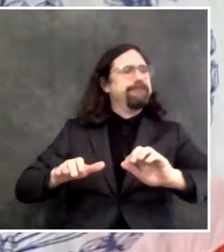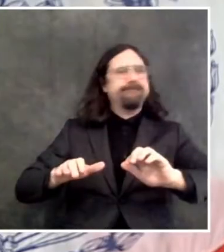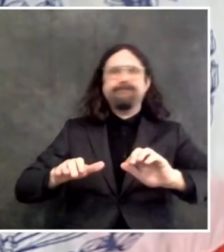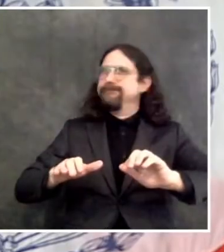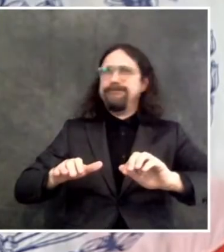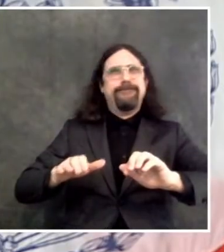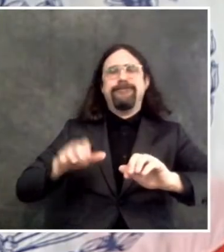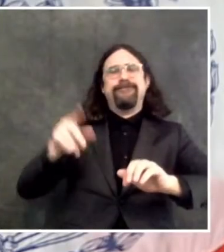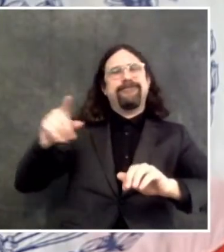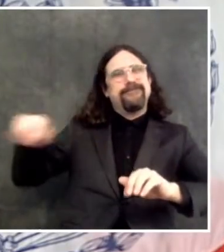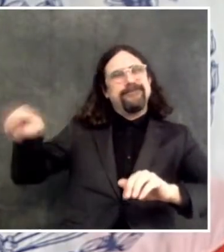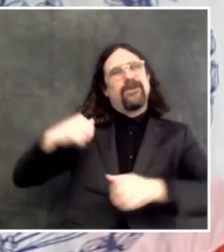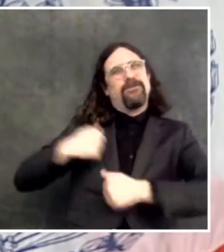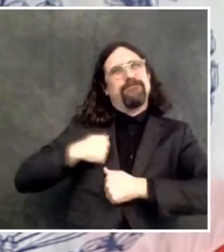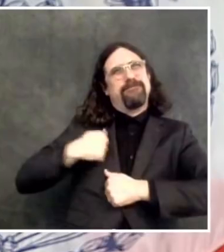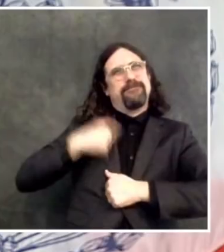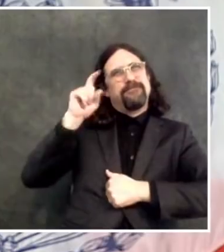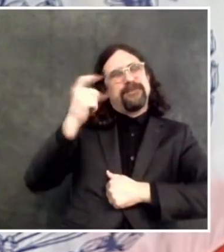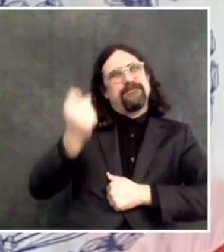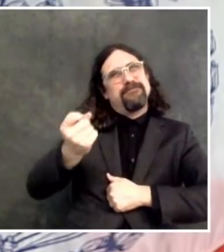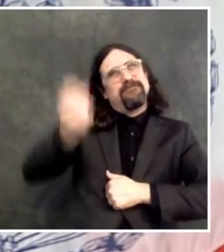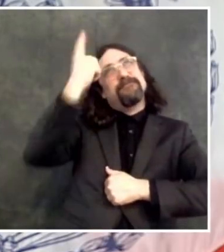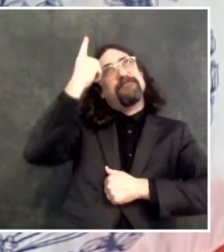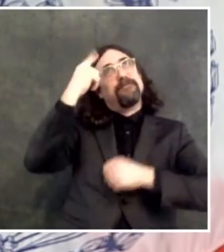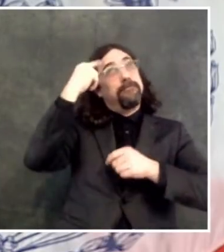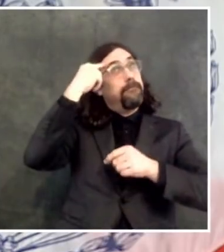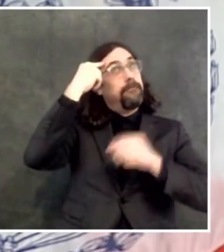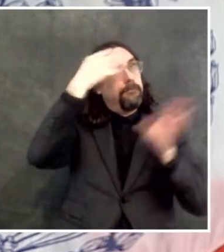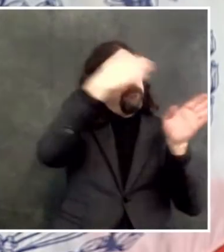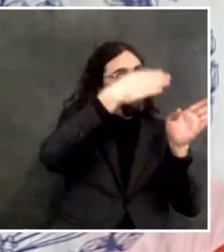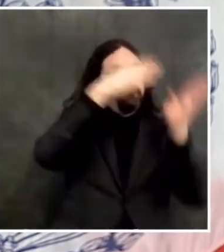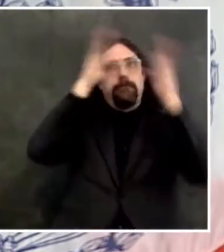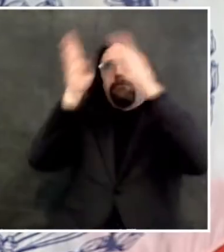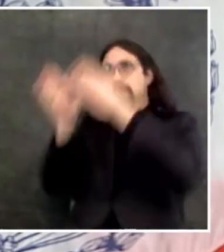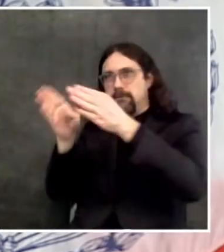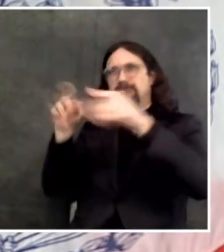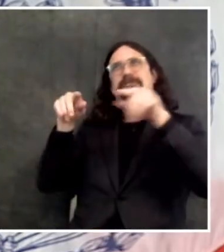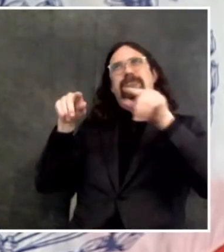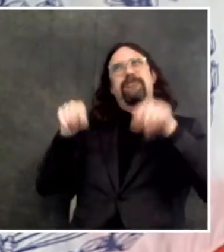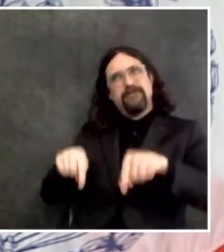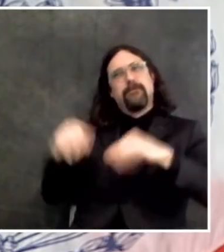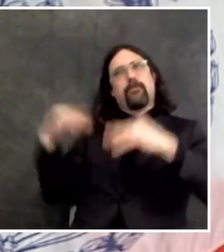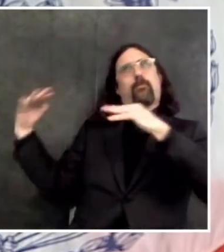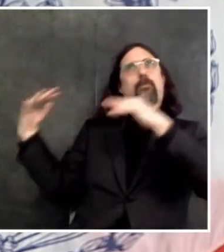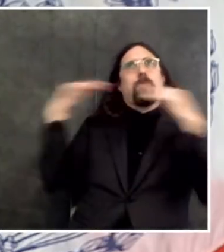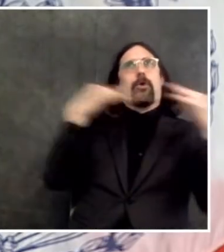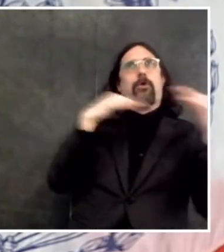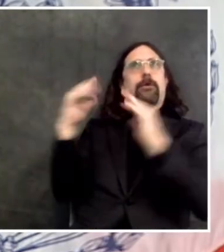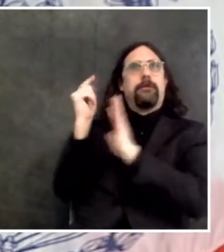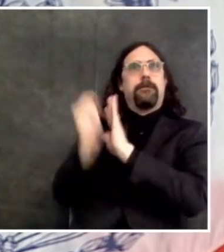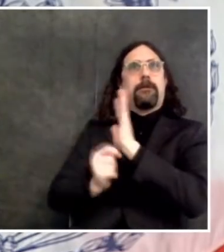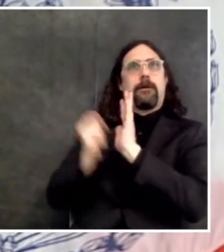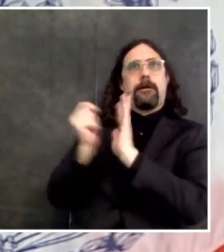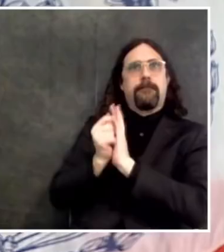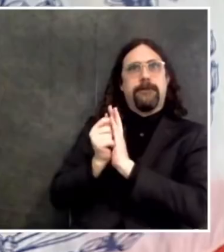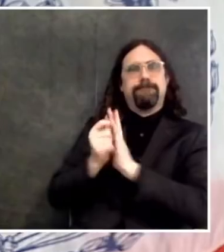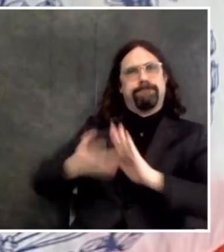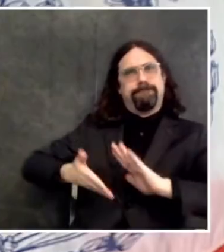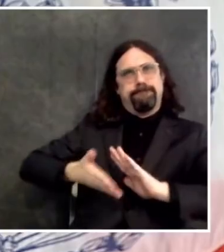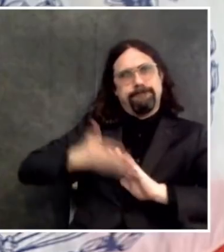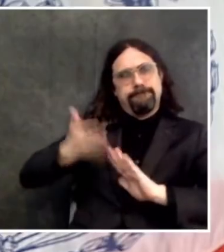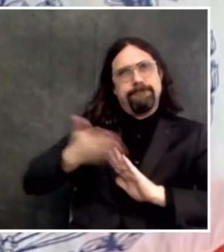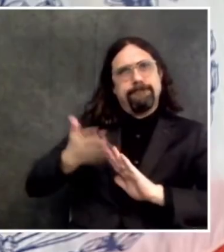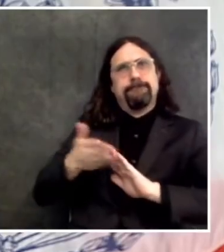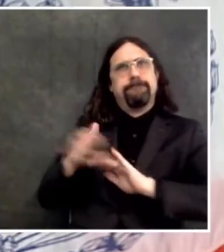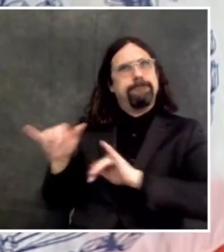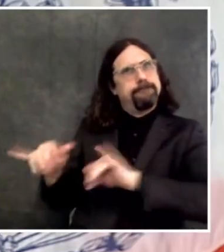need a lot more of that, and other parts of the country will need the same. It's not going to happen unless we get on a war footing.